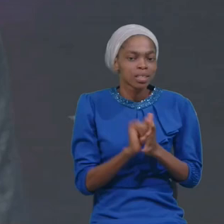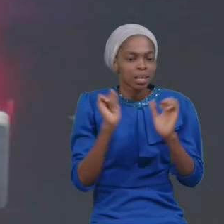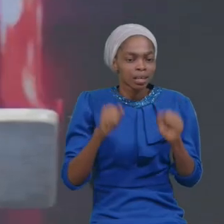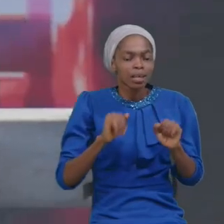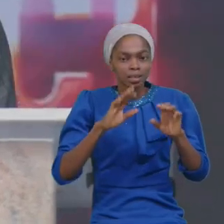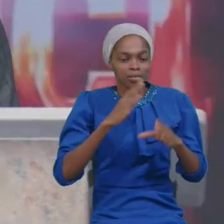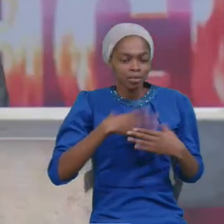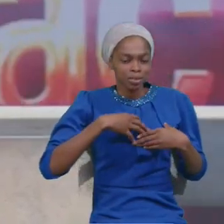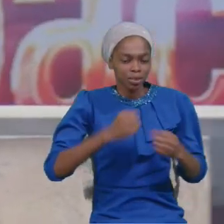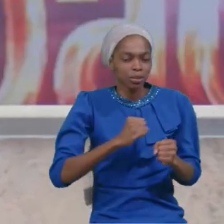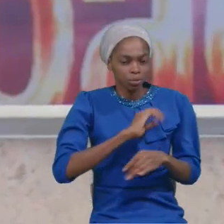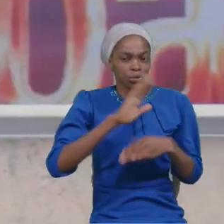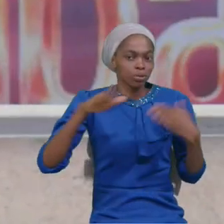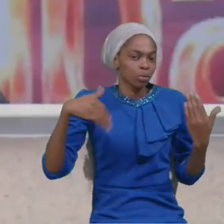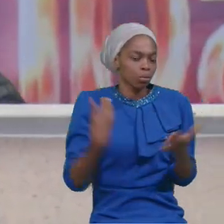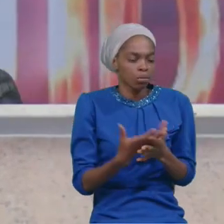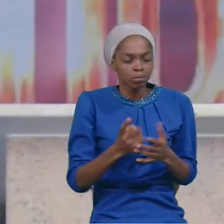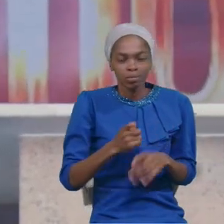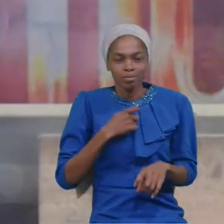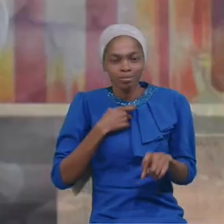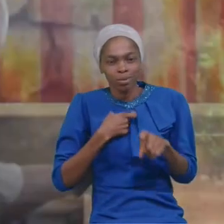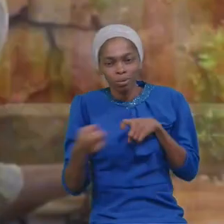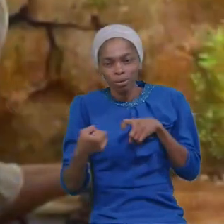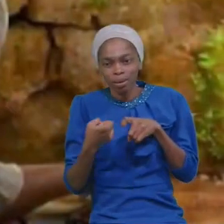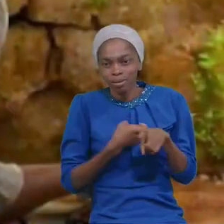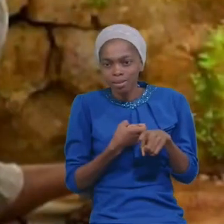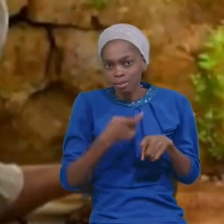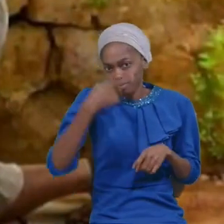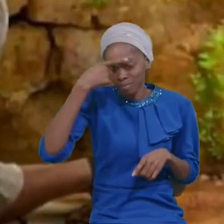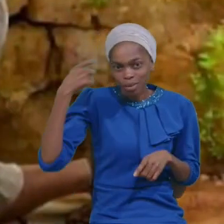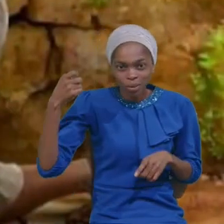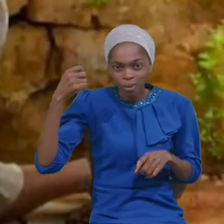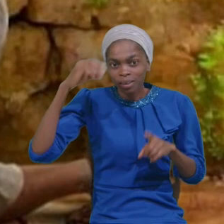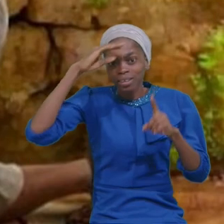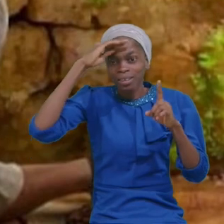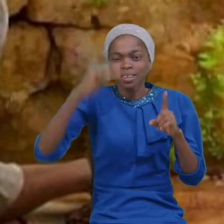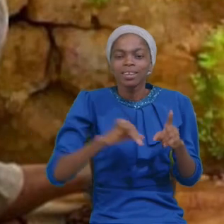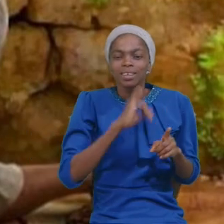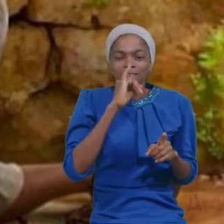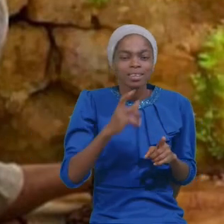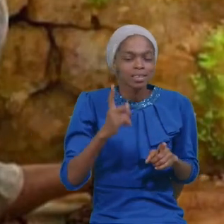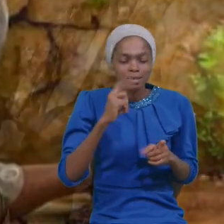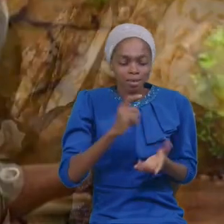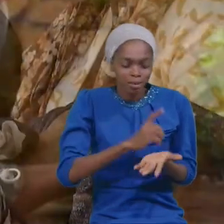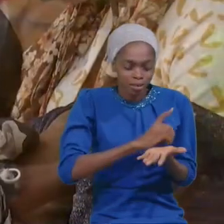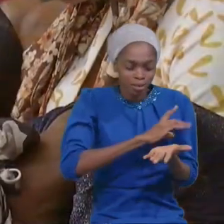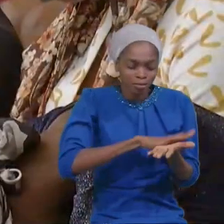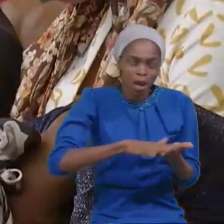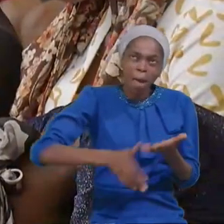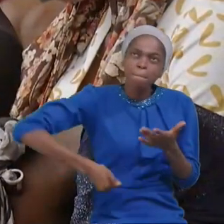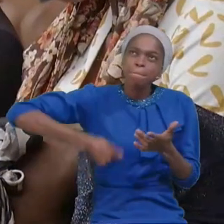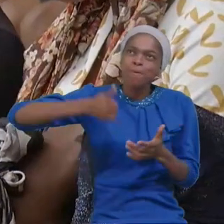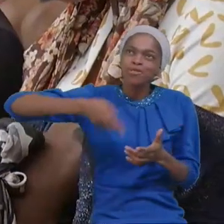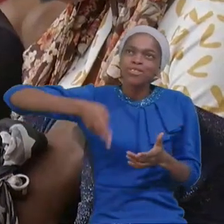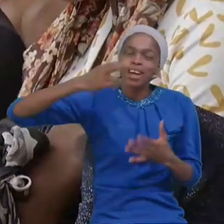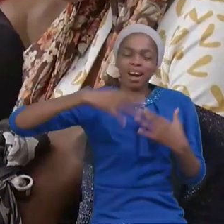the most high healer. It will heal you. Amen. I said it will heal you.